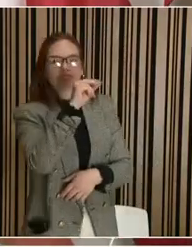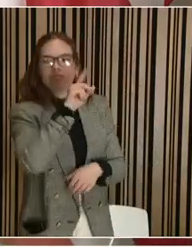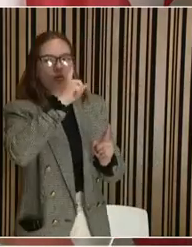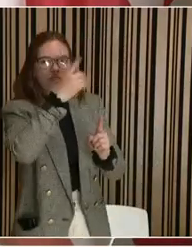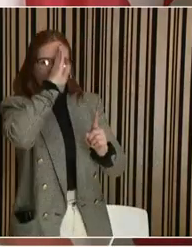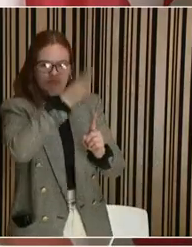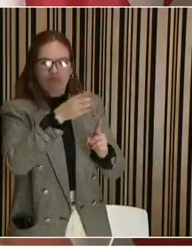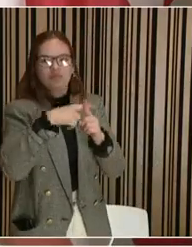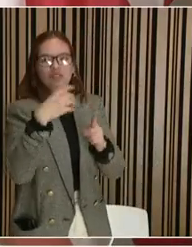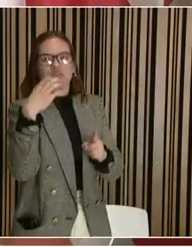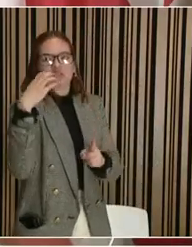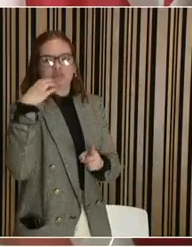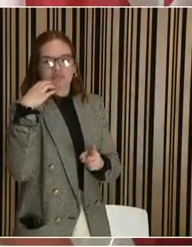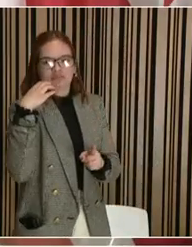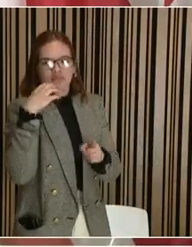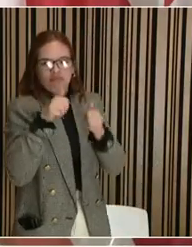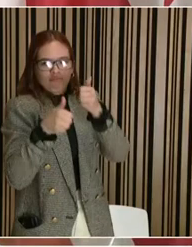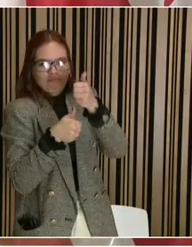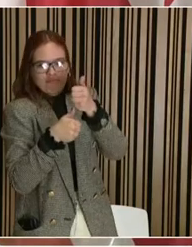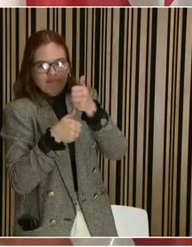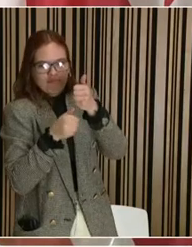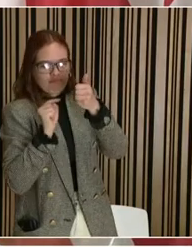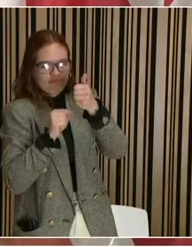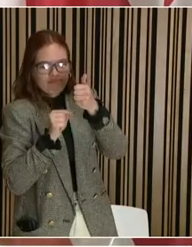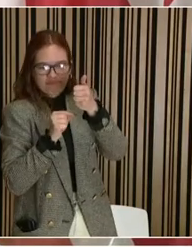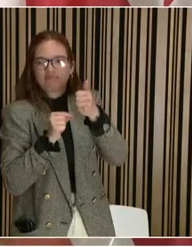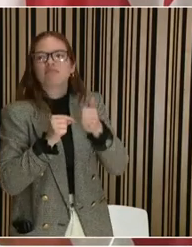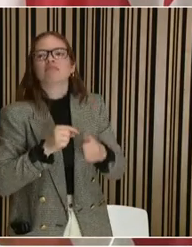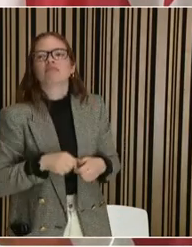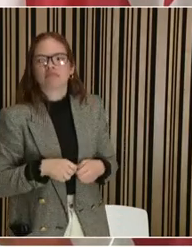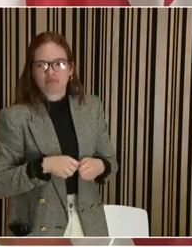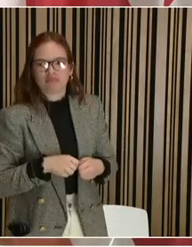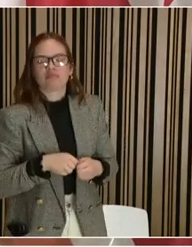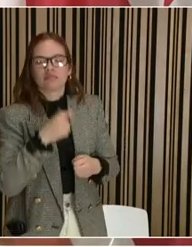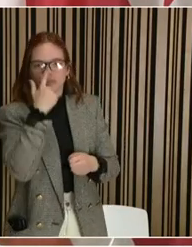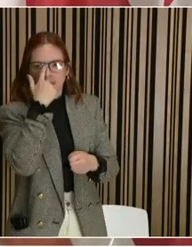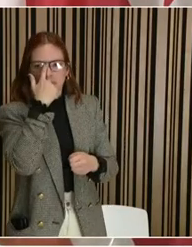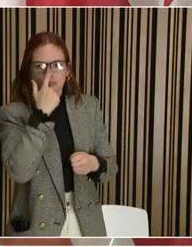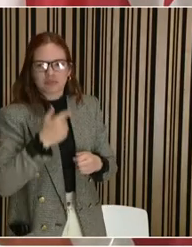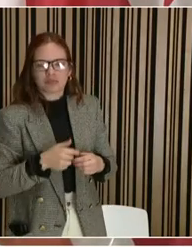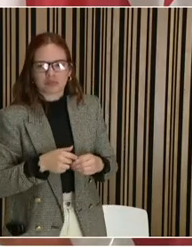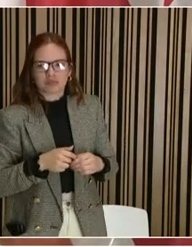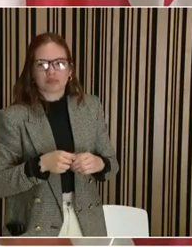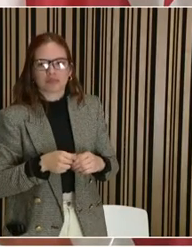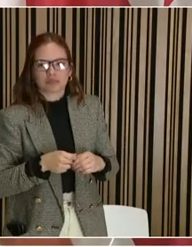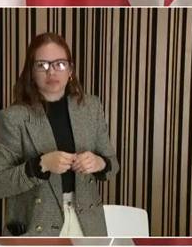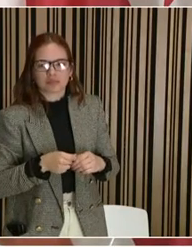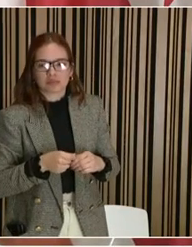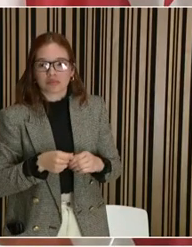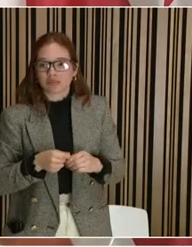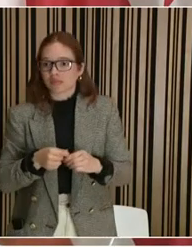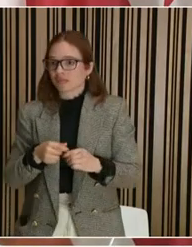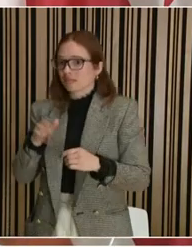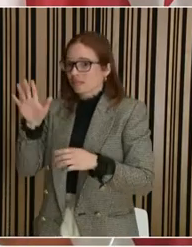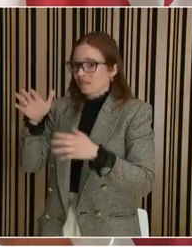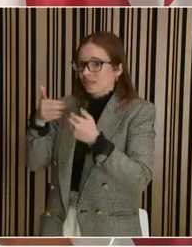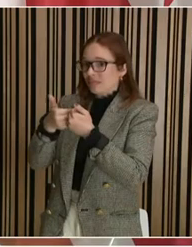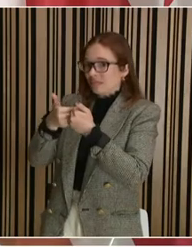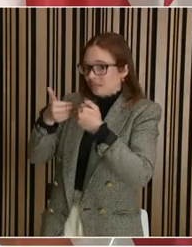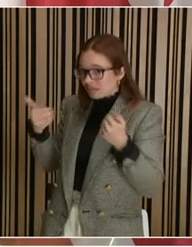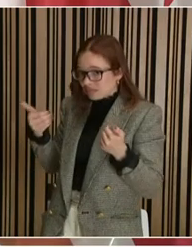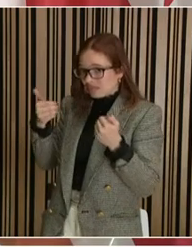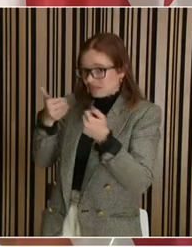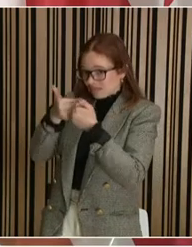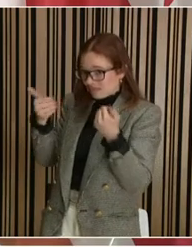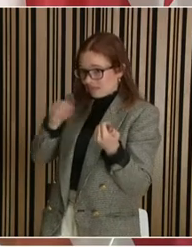say, an investigation starts pointing in other directions, that this would have to be severed from the mayor's office? Like it would have to go to some sort of independent